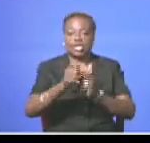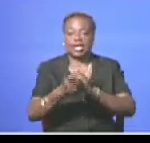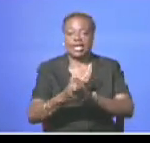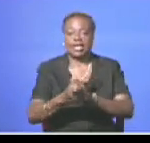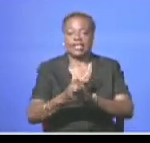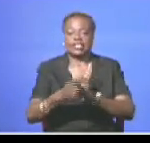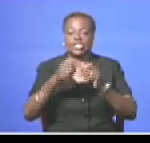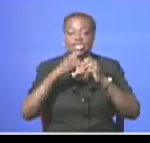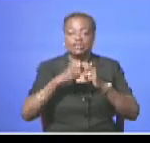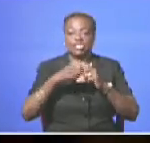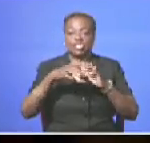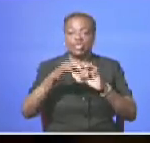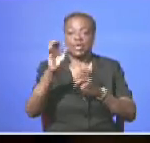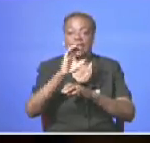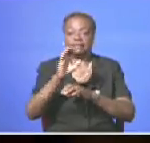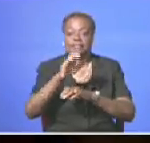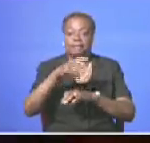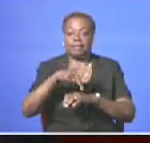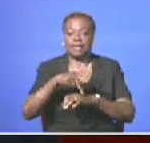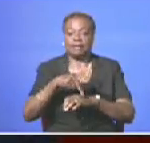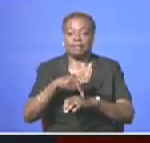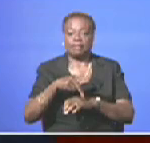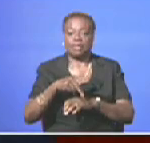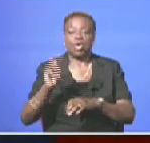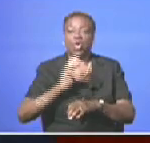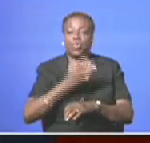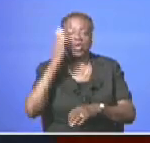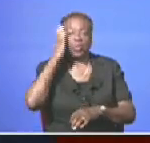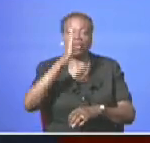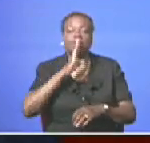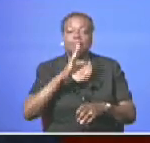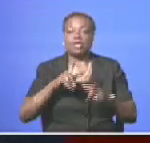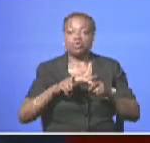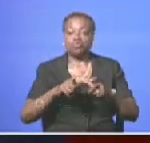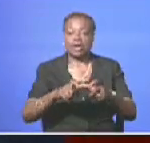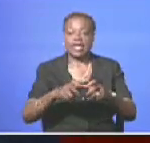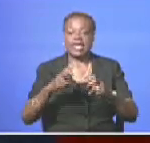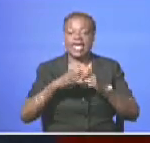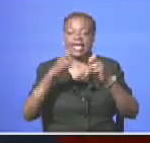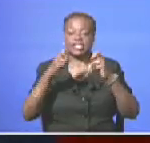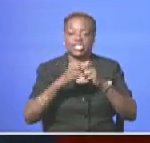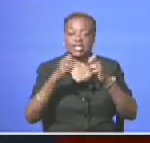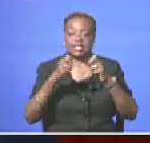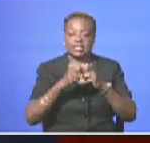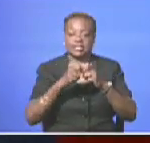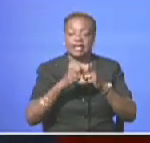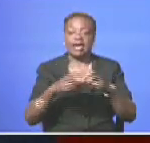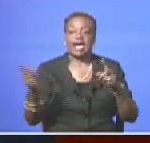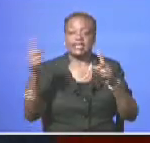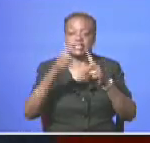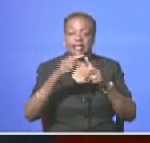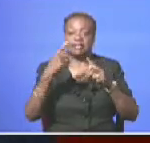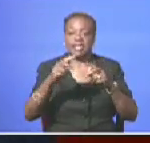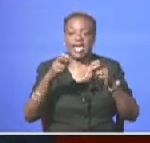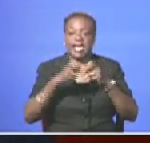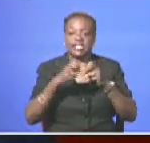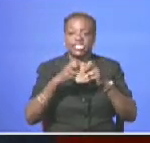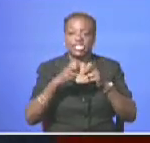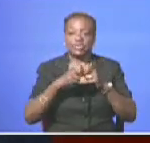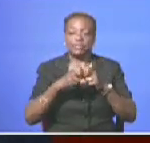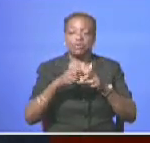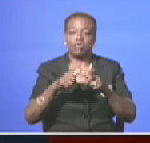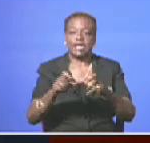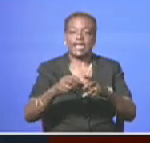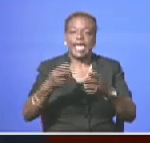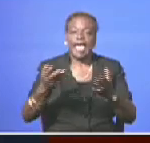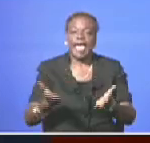Now, what does that mean for Bahamians? We'll be running engines that are tri-fuel, and so initially these engines will be running on heavy fuel oil, which is